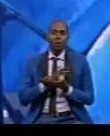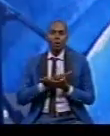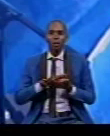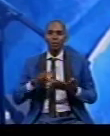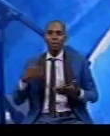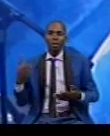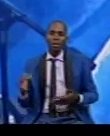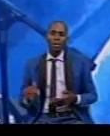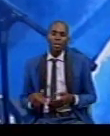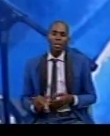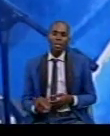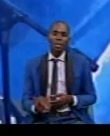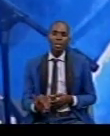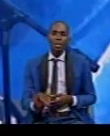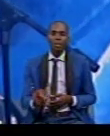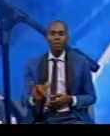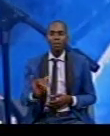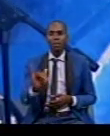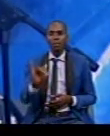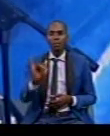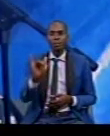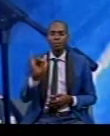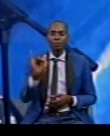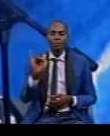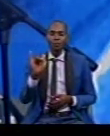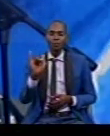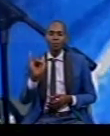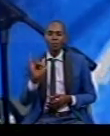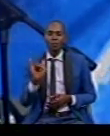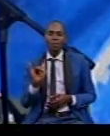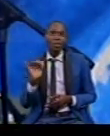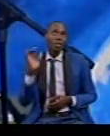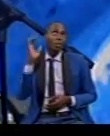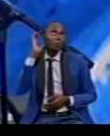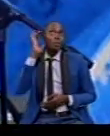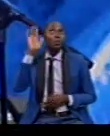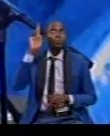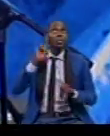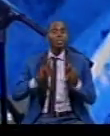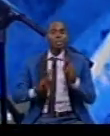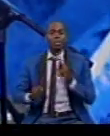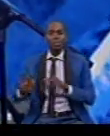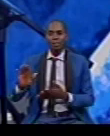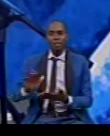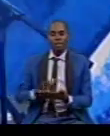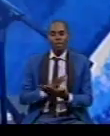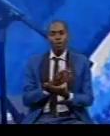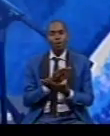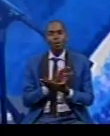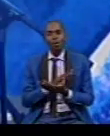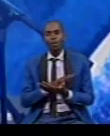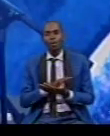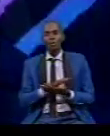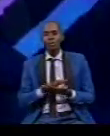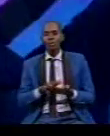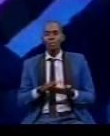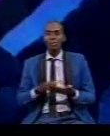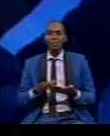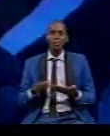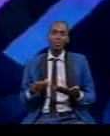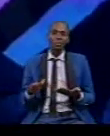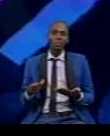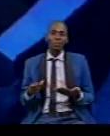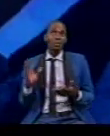Ulcer, you have to clear away from there. And I command that ulcer